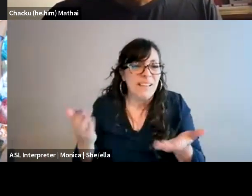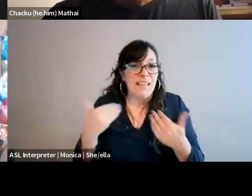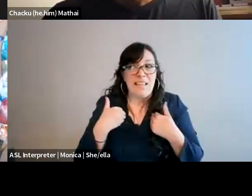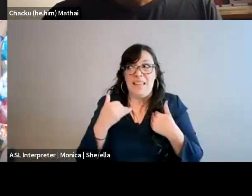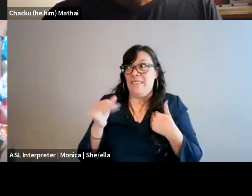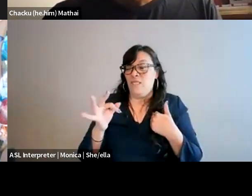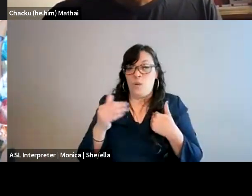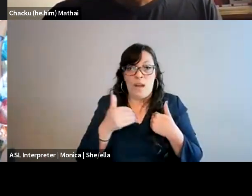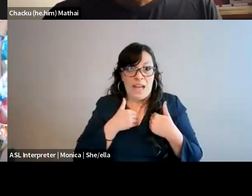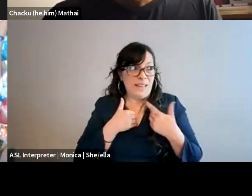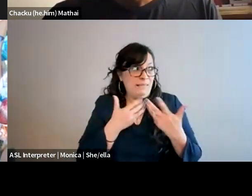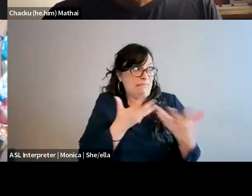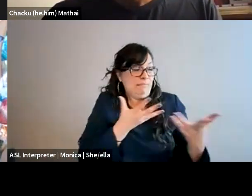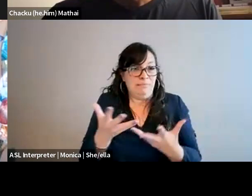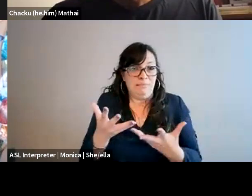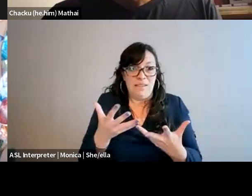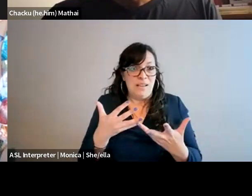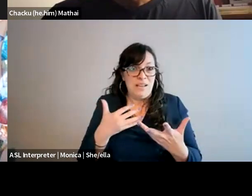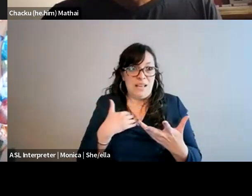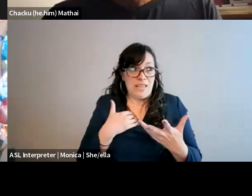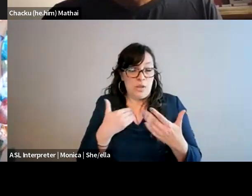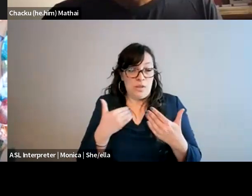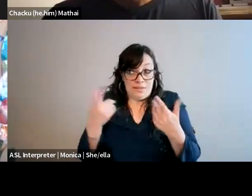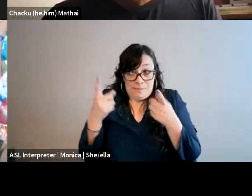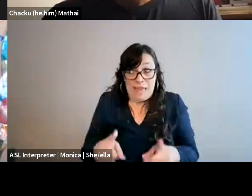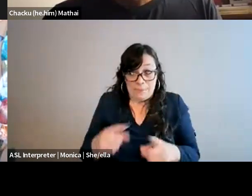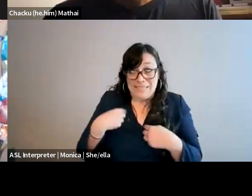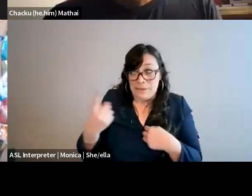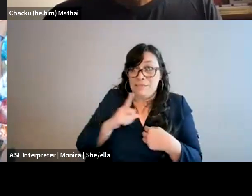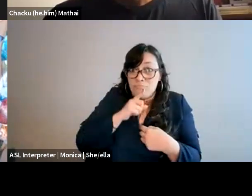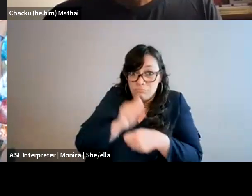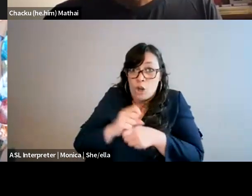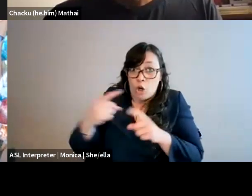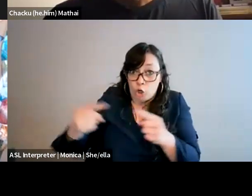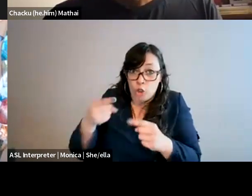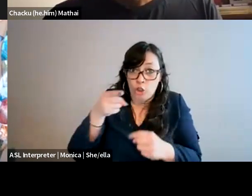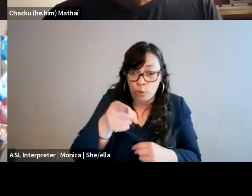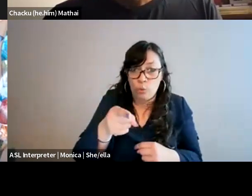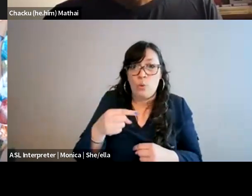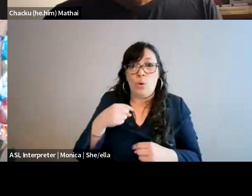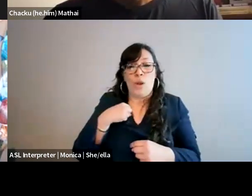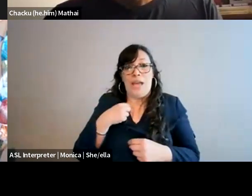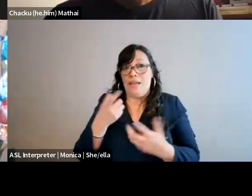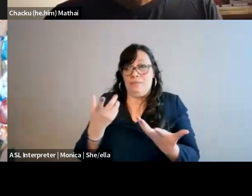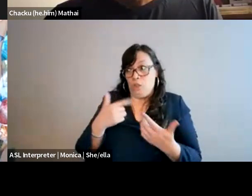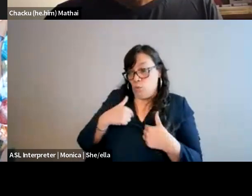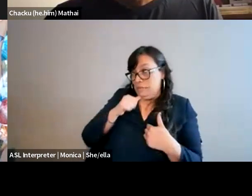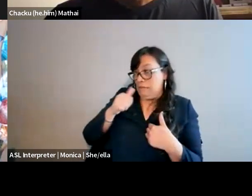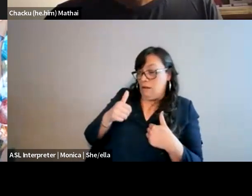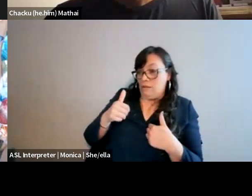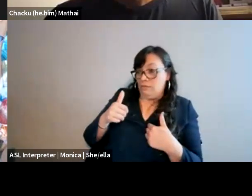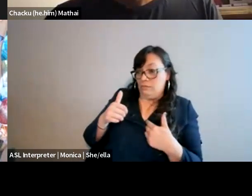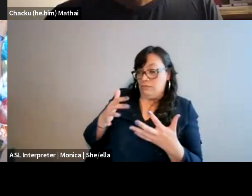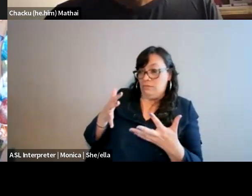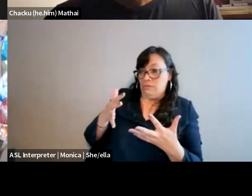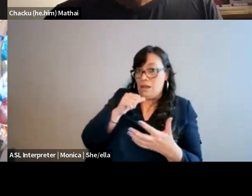had legitimate claims that you were being attacked or the situation was not germane to your survival,